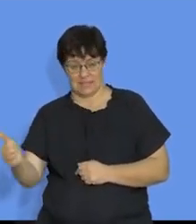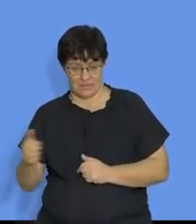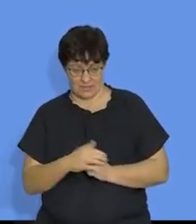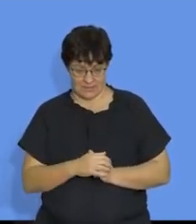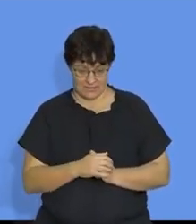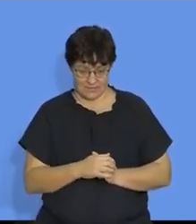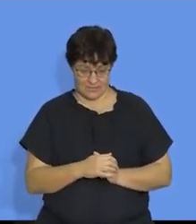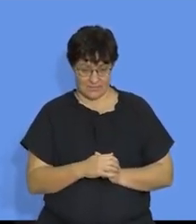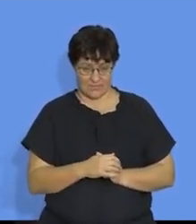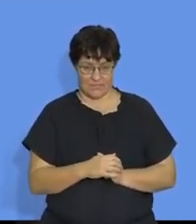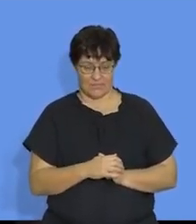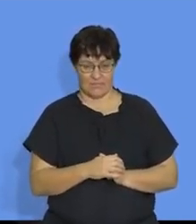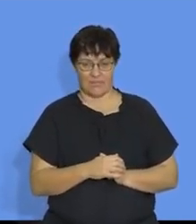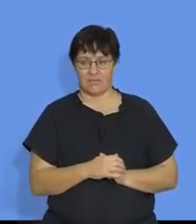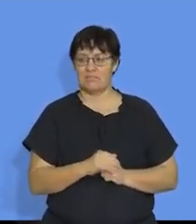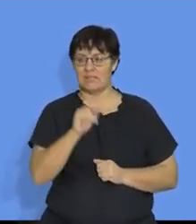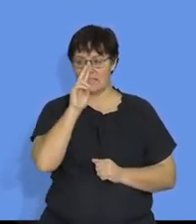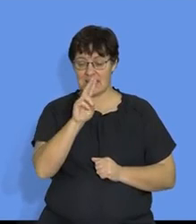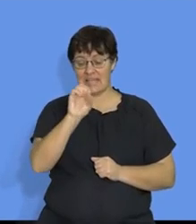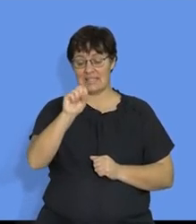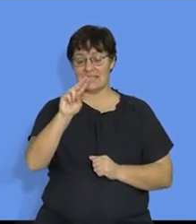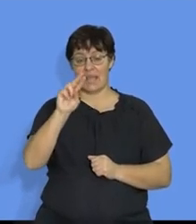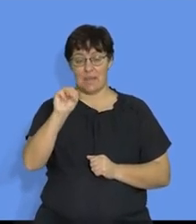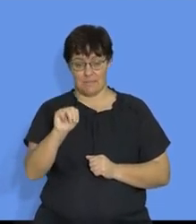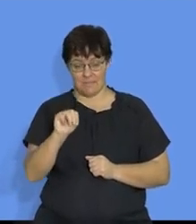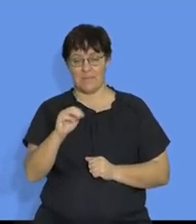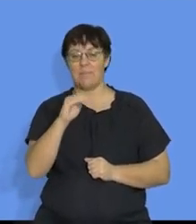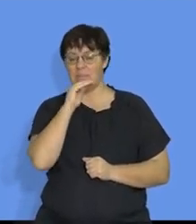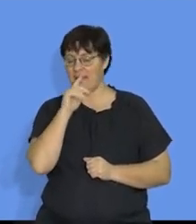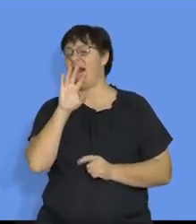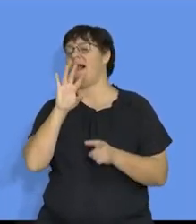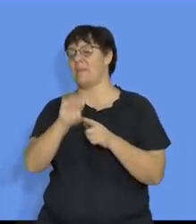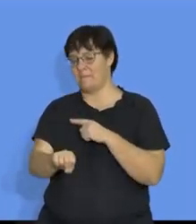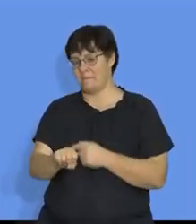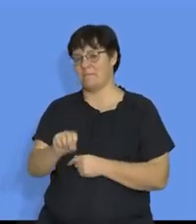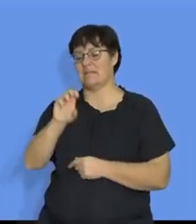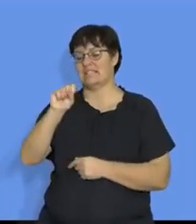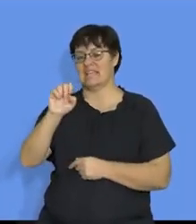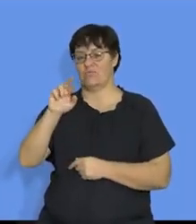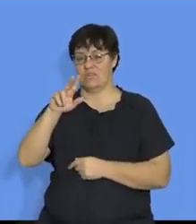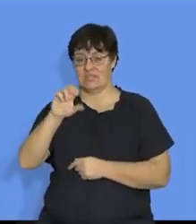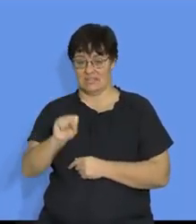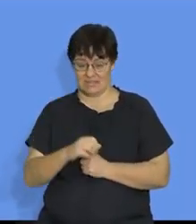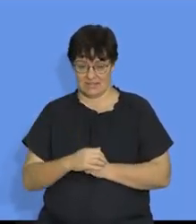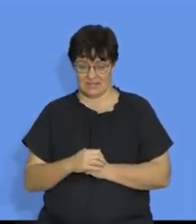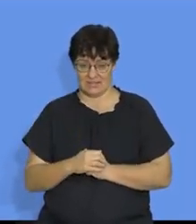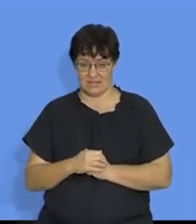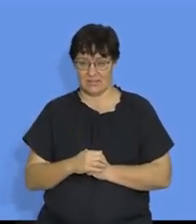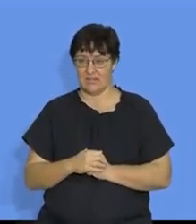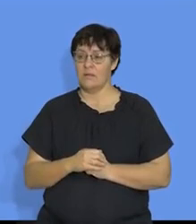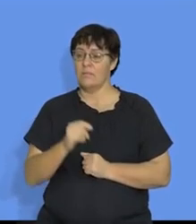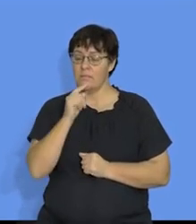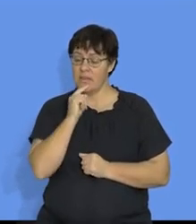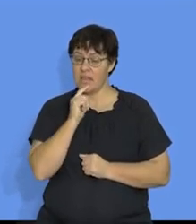the sequence form. I see the word sum, which means I'm going to be doing a series. I'm